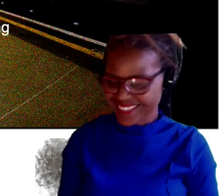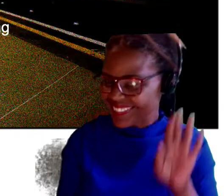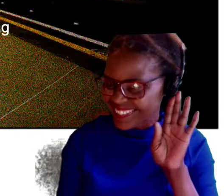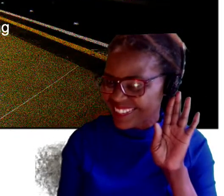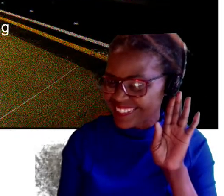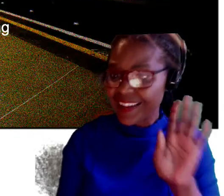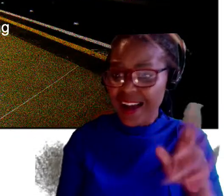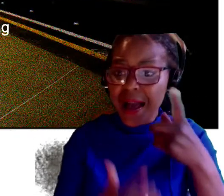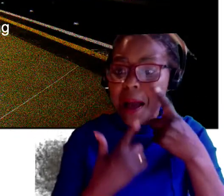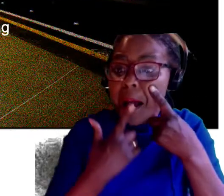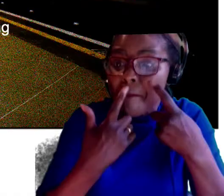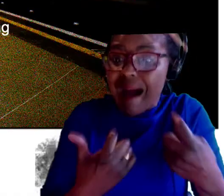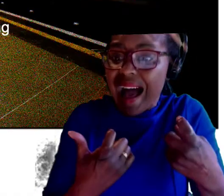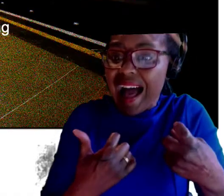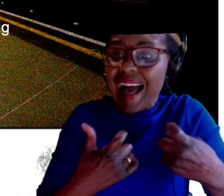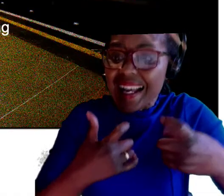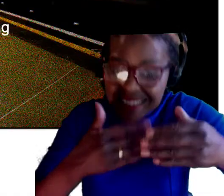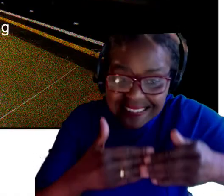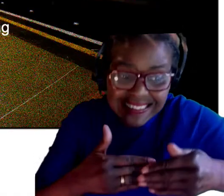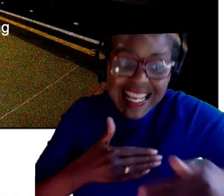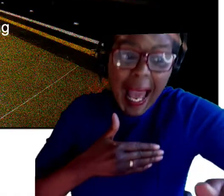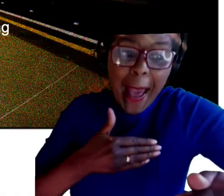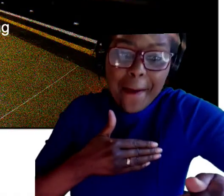Mind the gap.